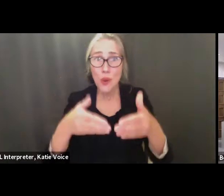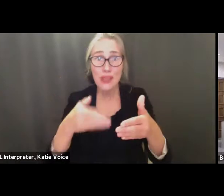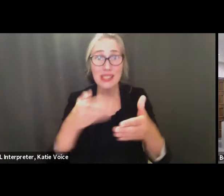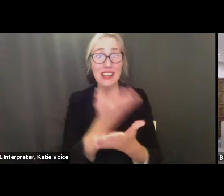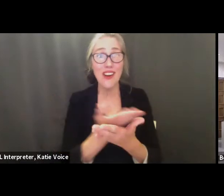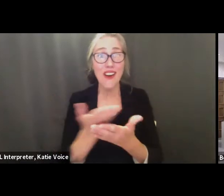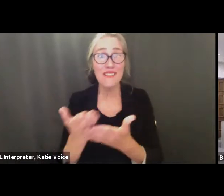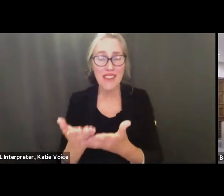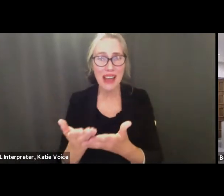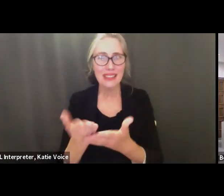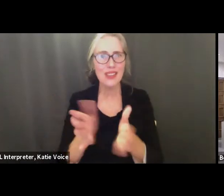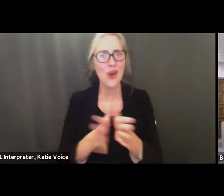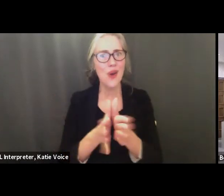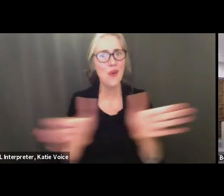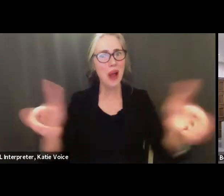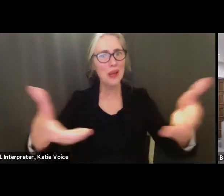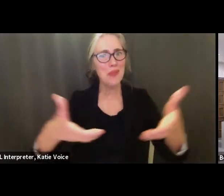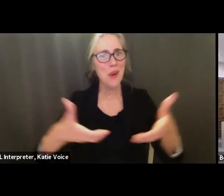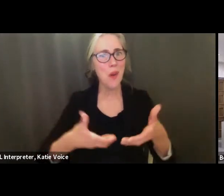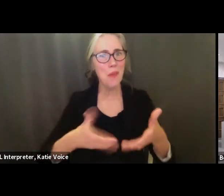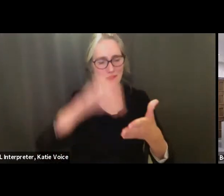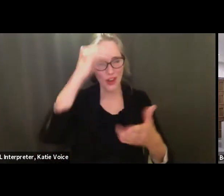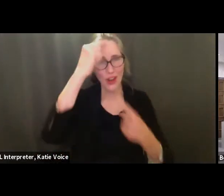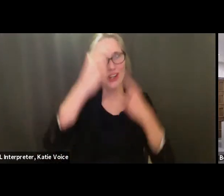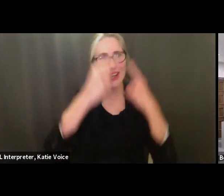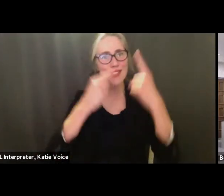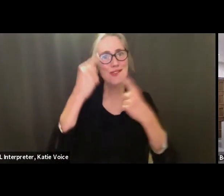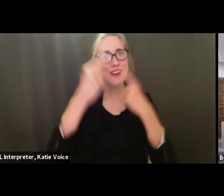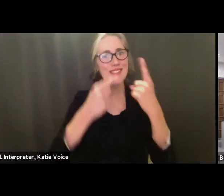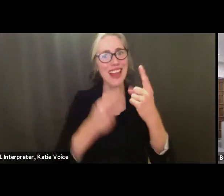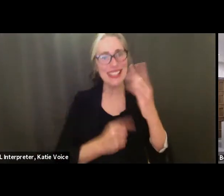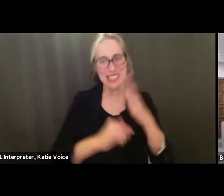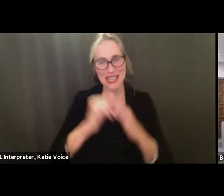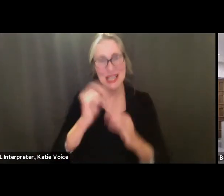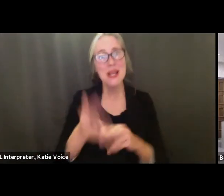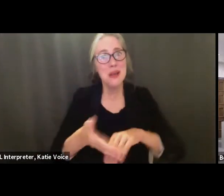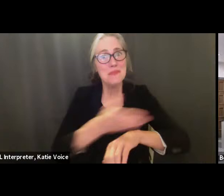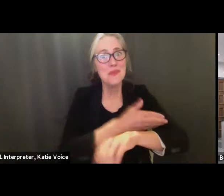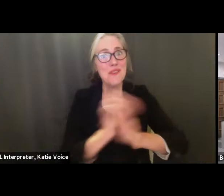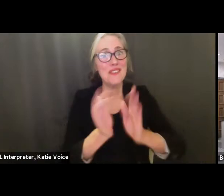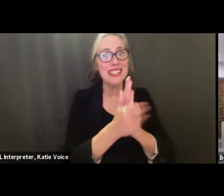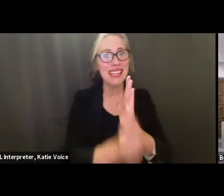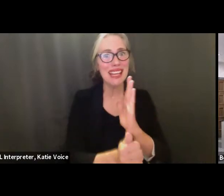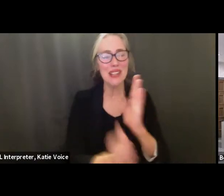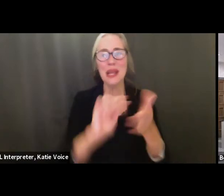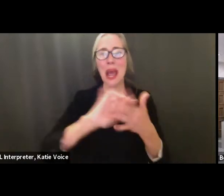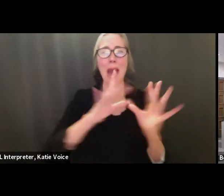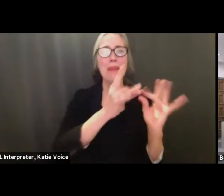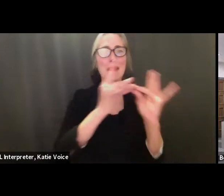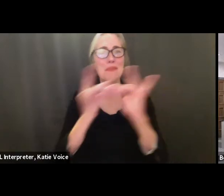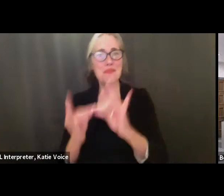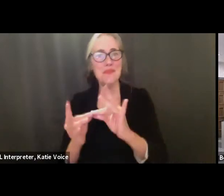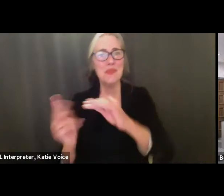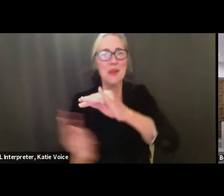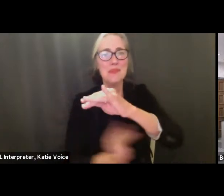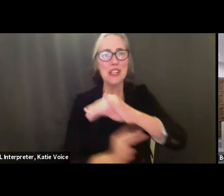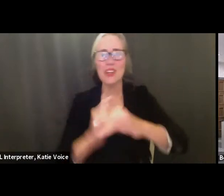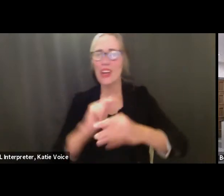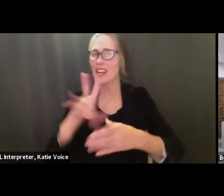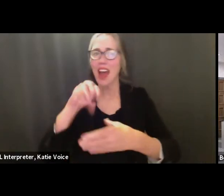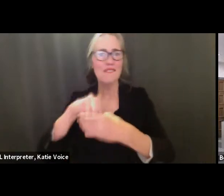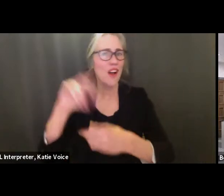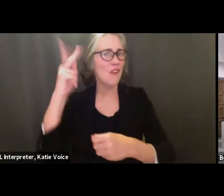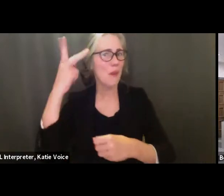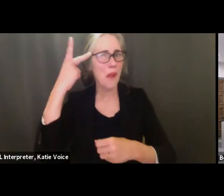space forms for learning, reflecting, skill building, and bridge building. It's not about politics. It's not about guilt